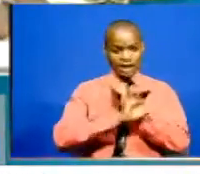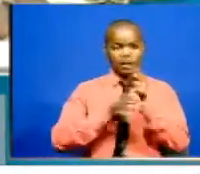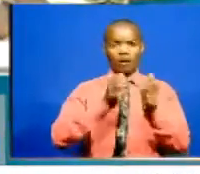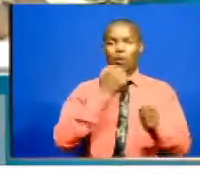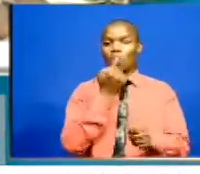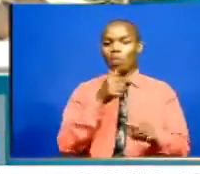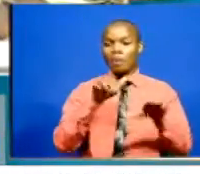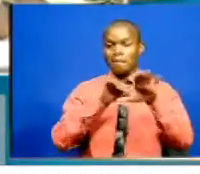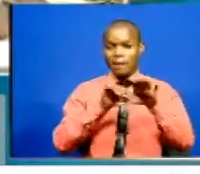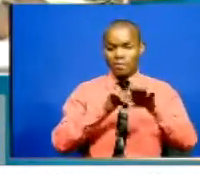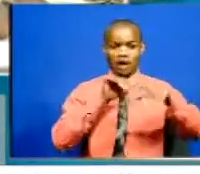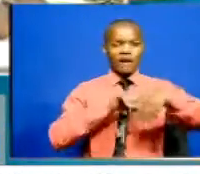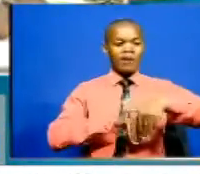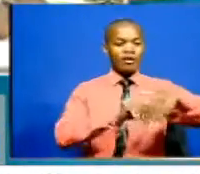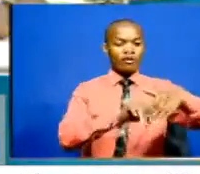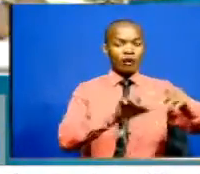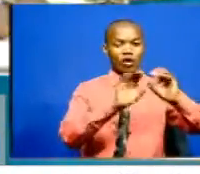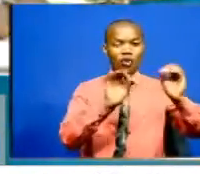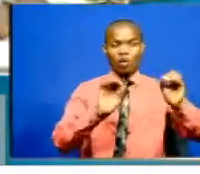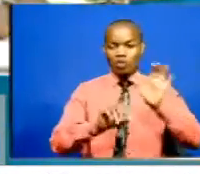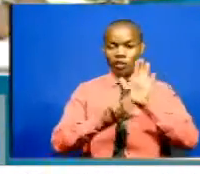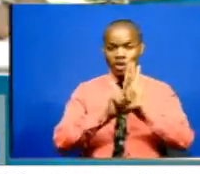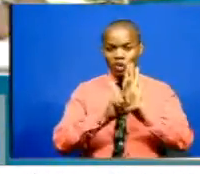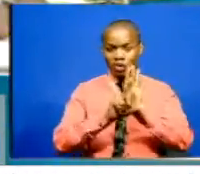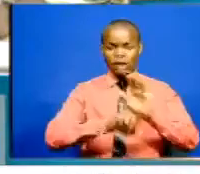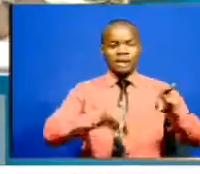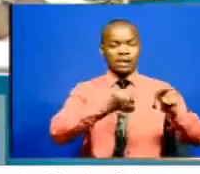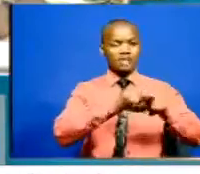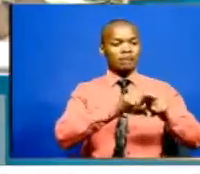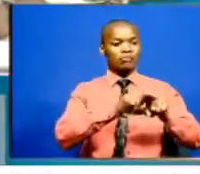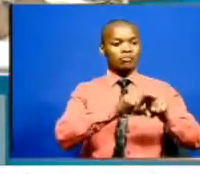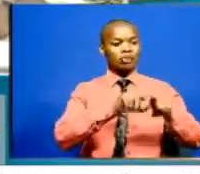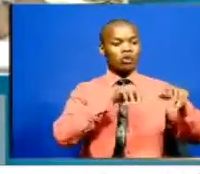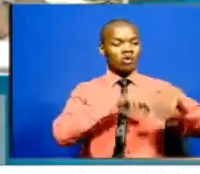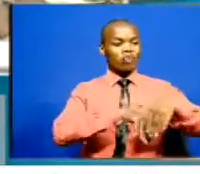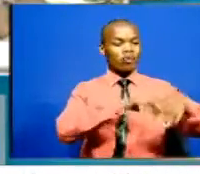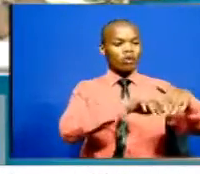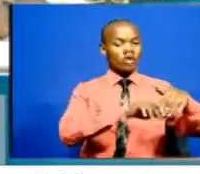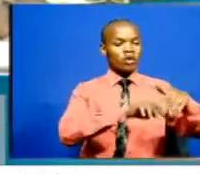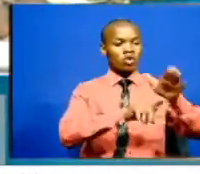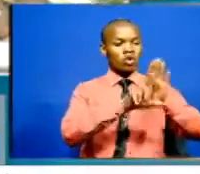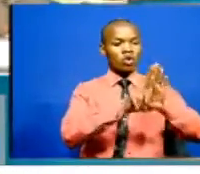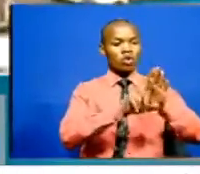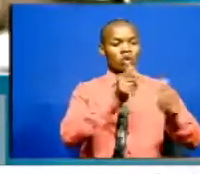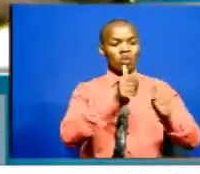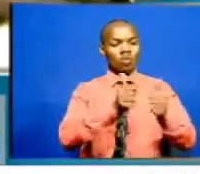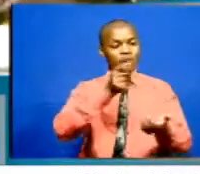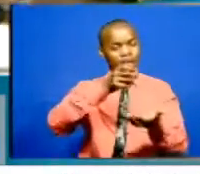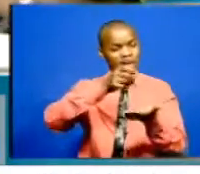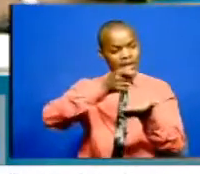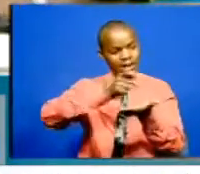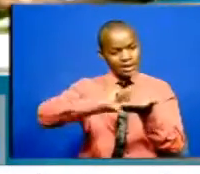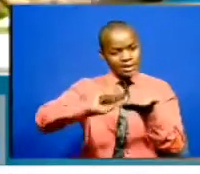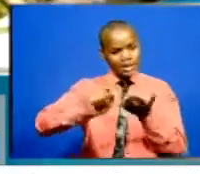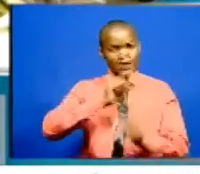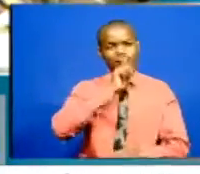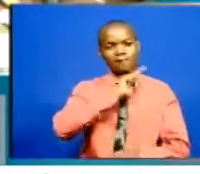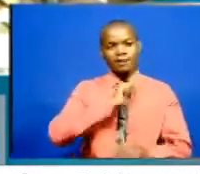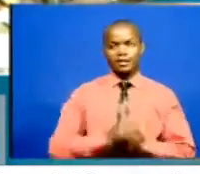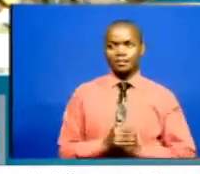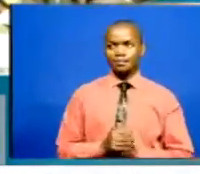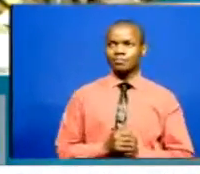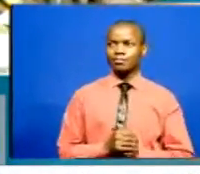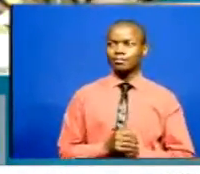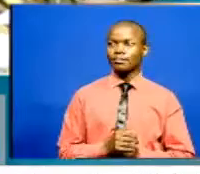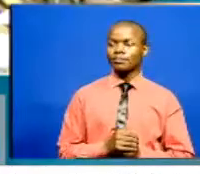adhering to what they're supposed to be adhering or to all the conventions that have been signed. I think we should not